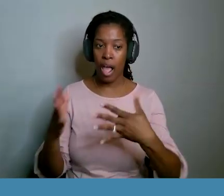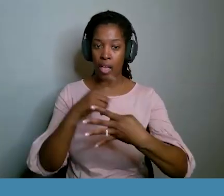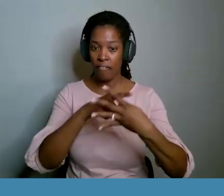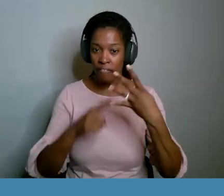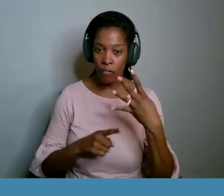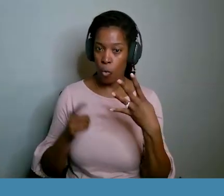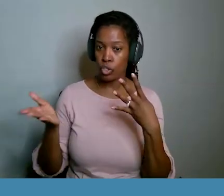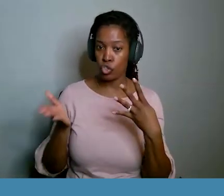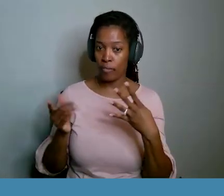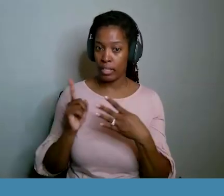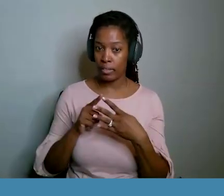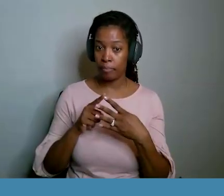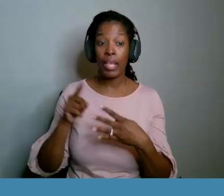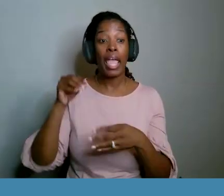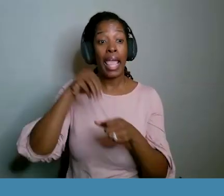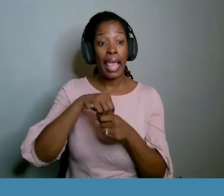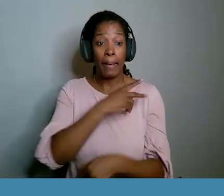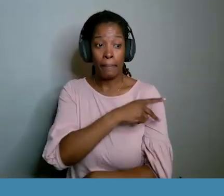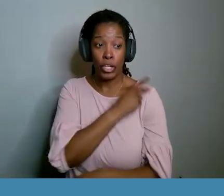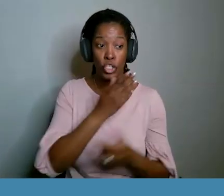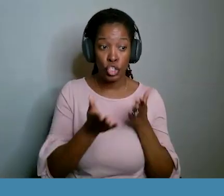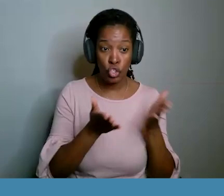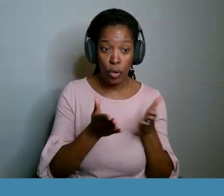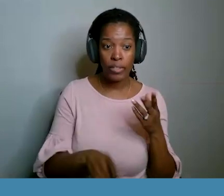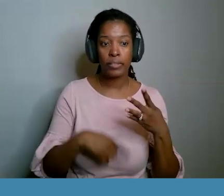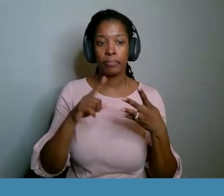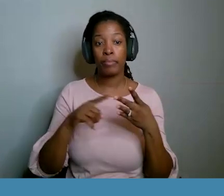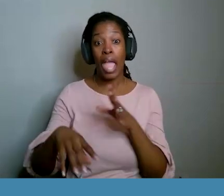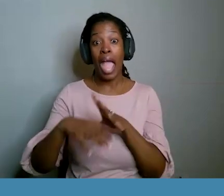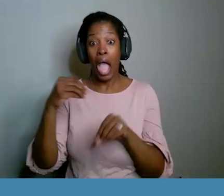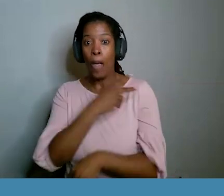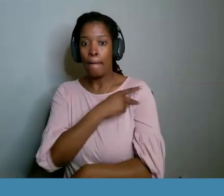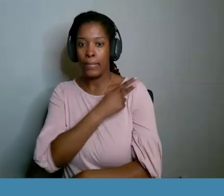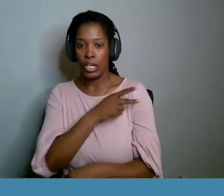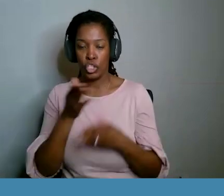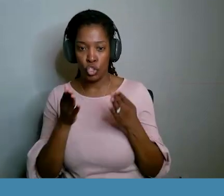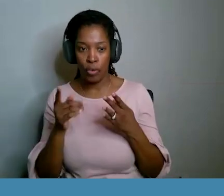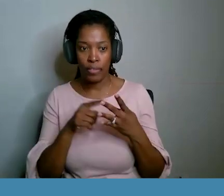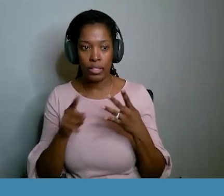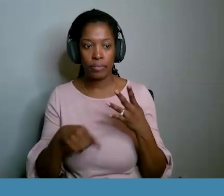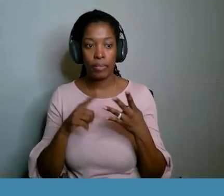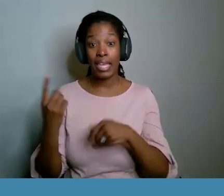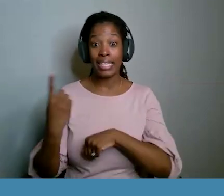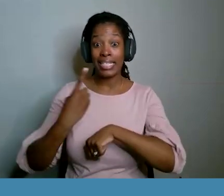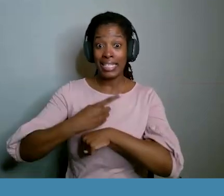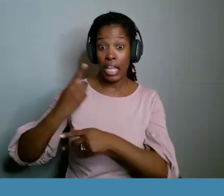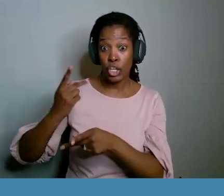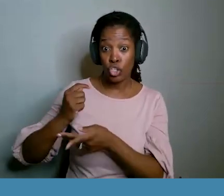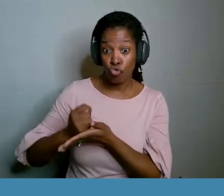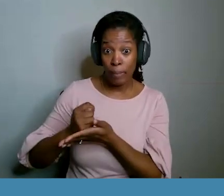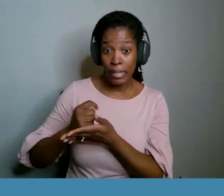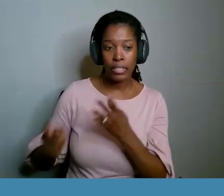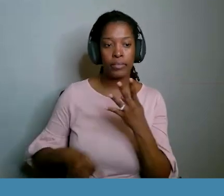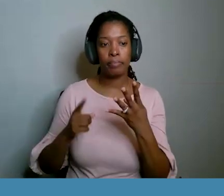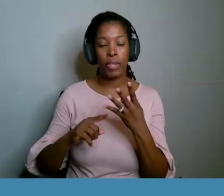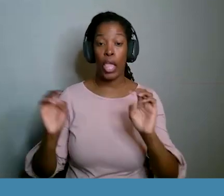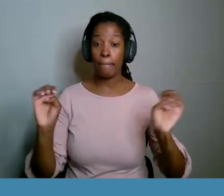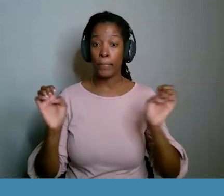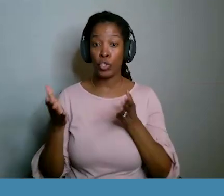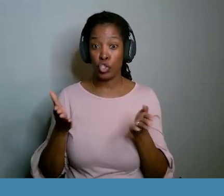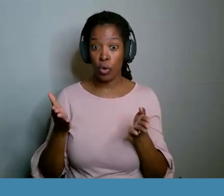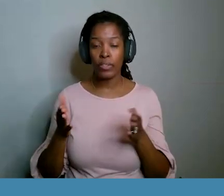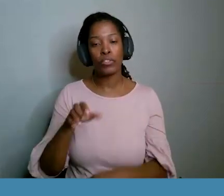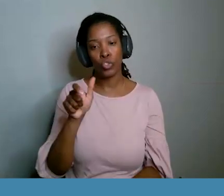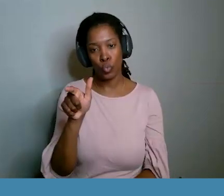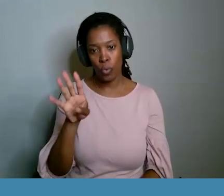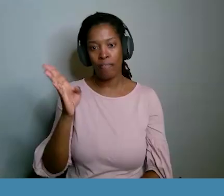4 services. So inpatient services, outpatient services, day treatment, and emergency services that are